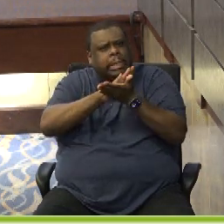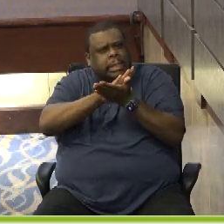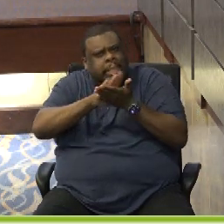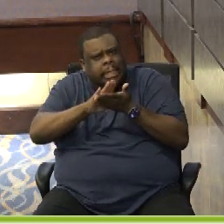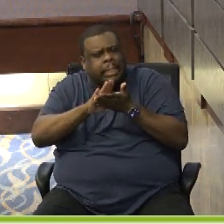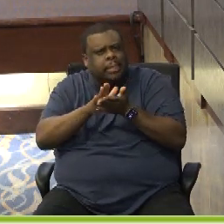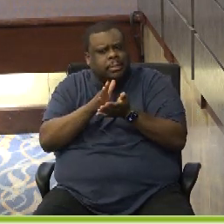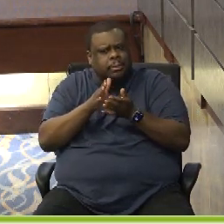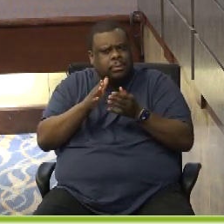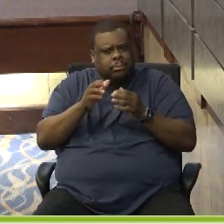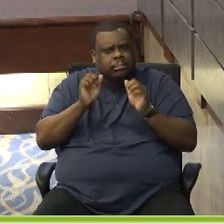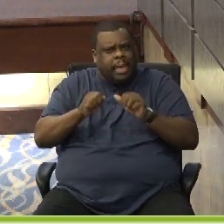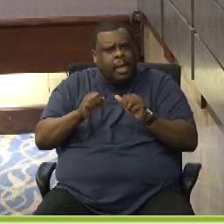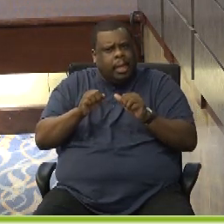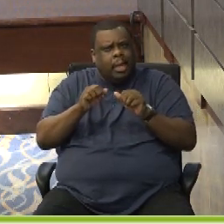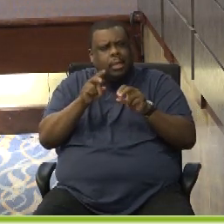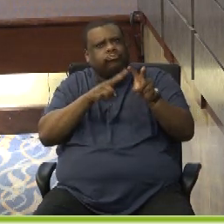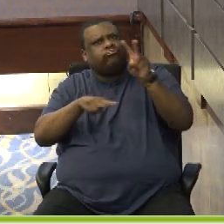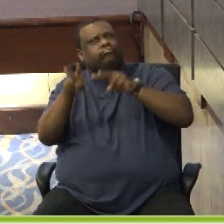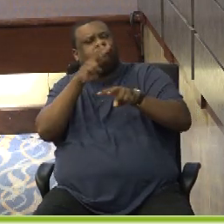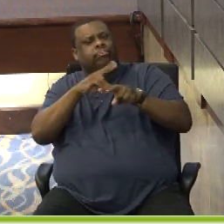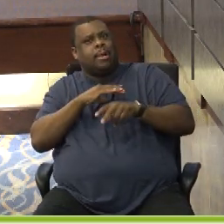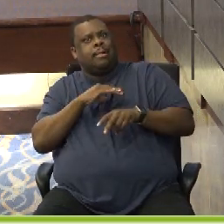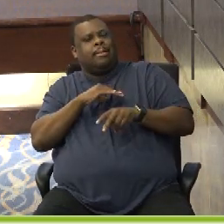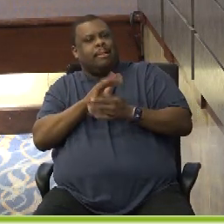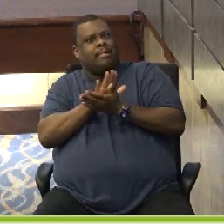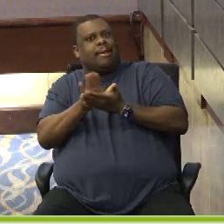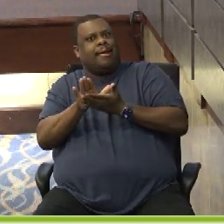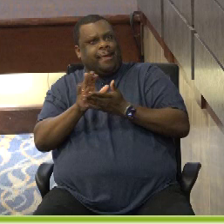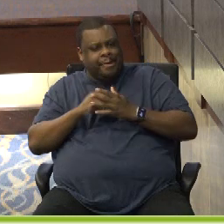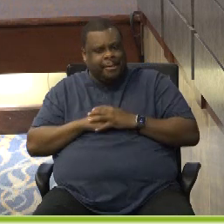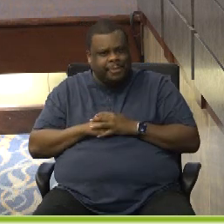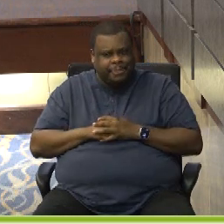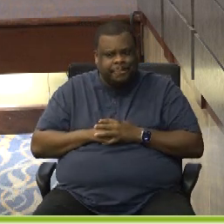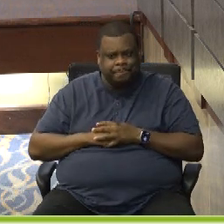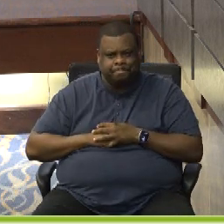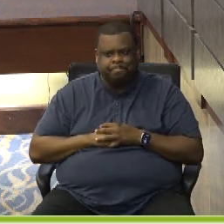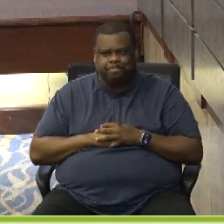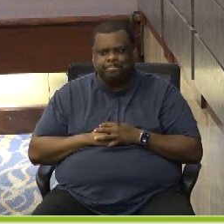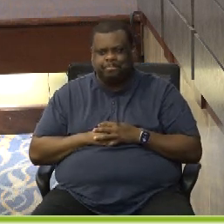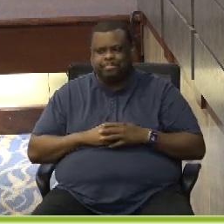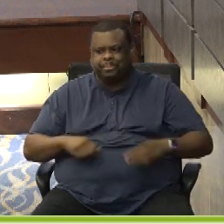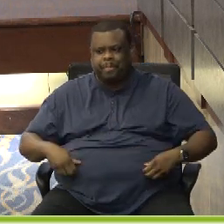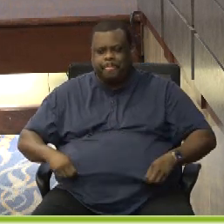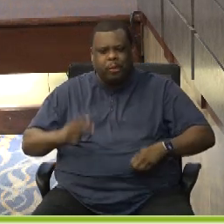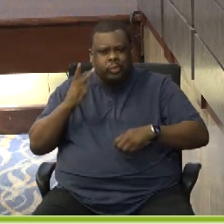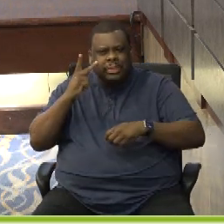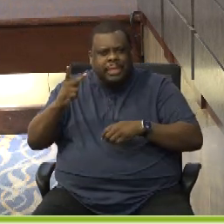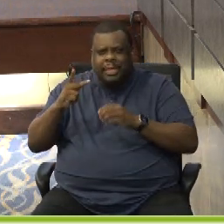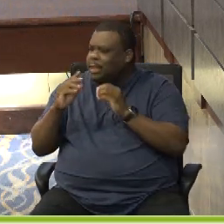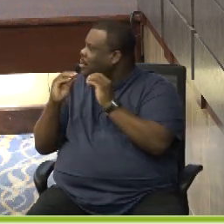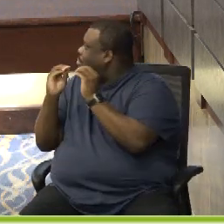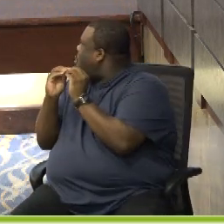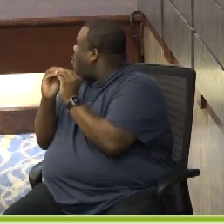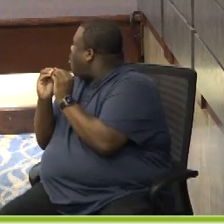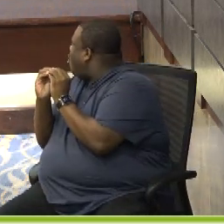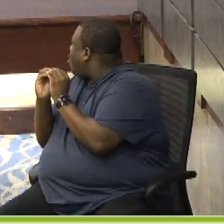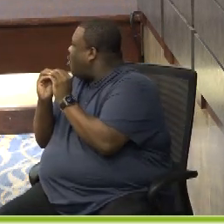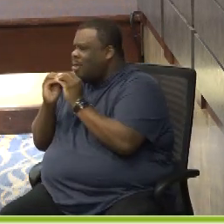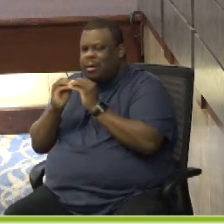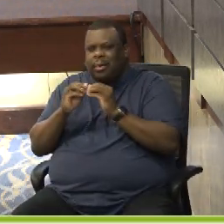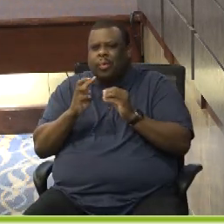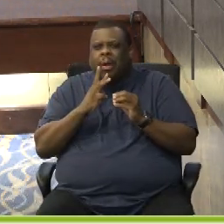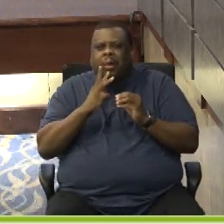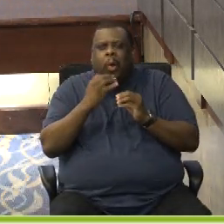work everywhere really well. So what we basically did is we thickened some of the lines a little bit. We made it a little bit more geometric so that